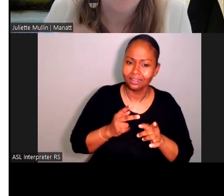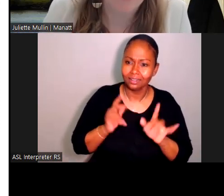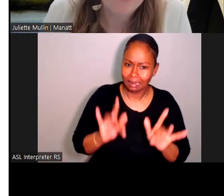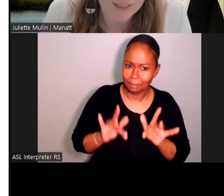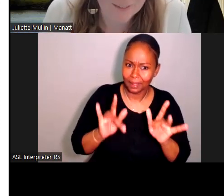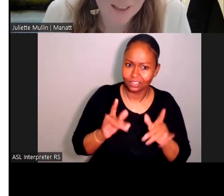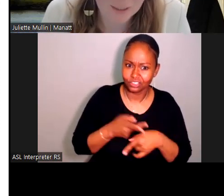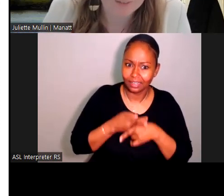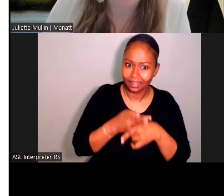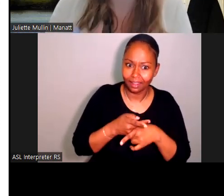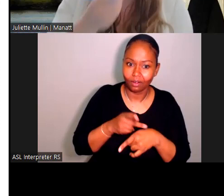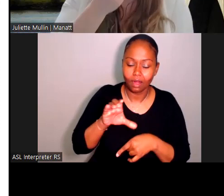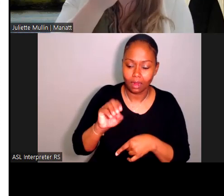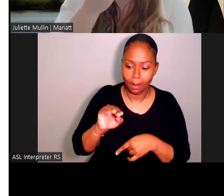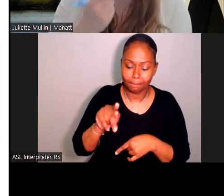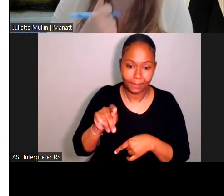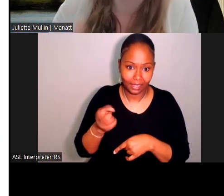standards. Next slide, please.